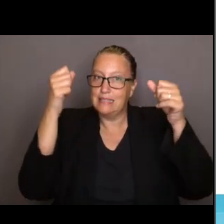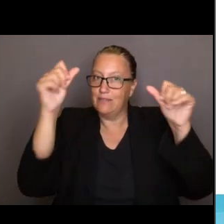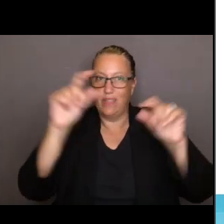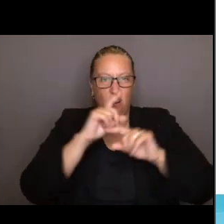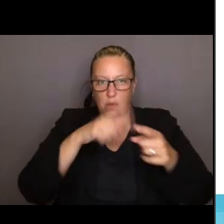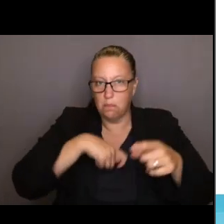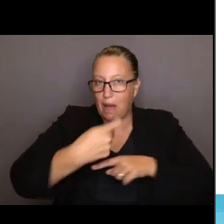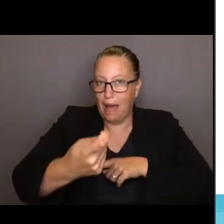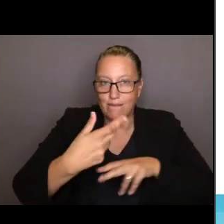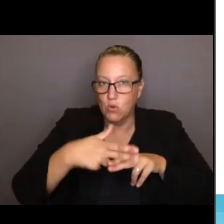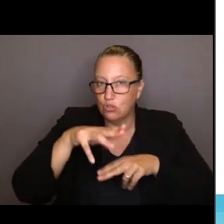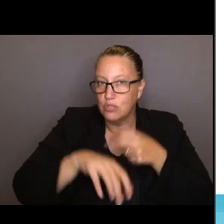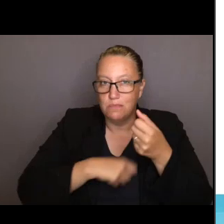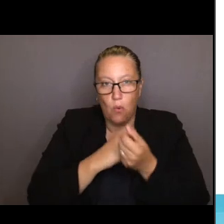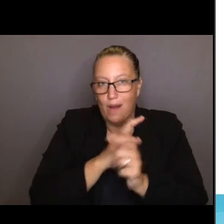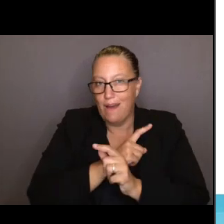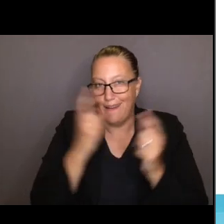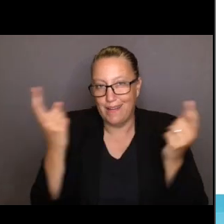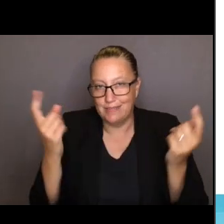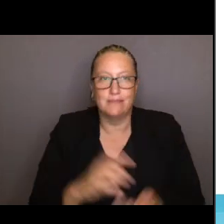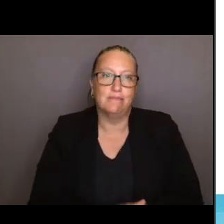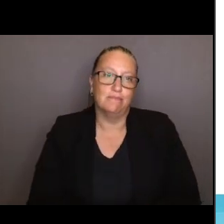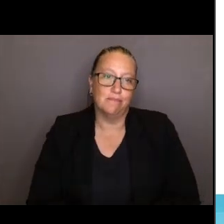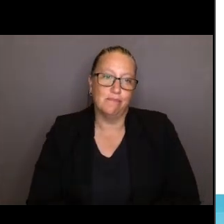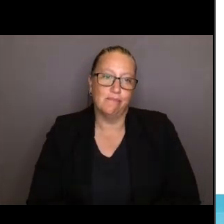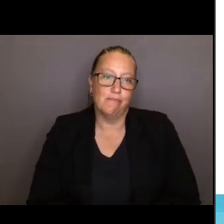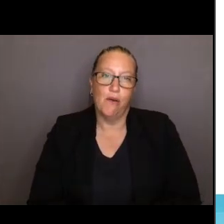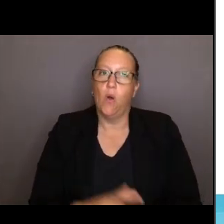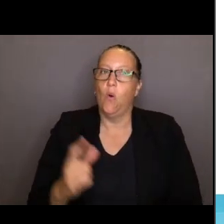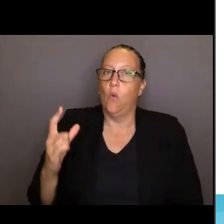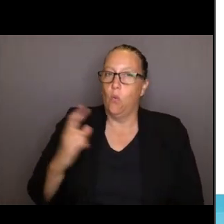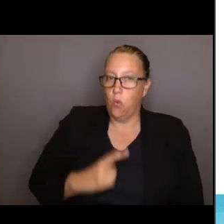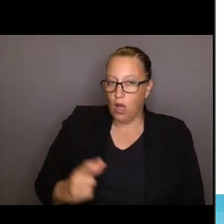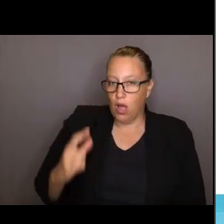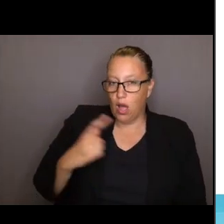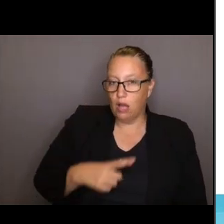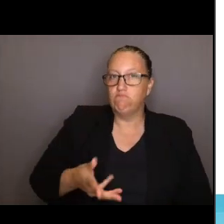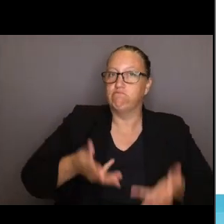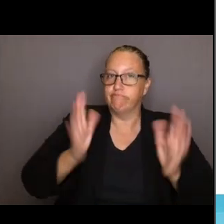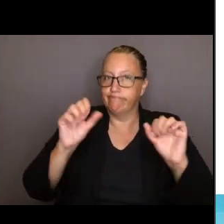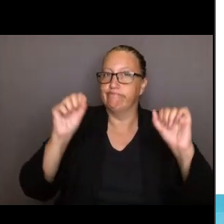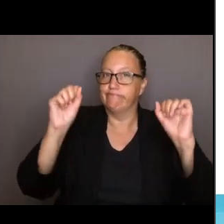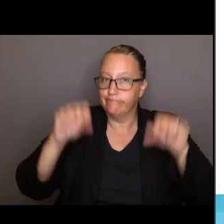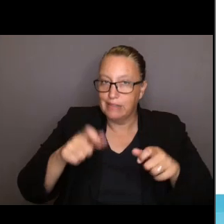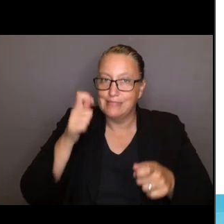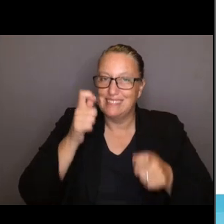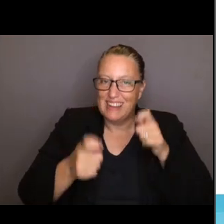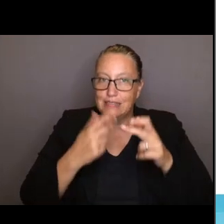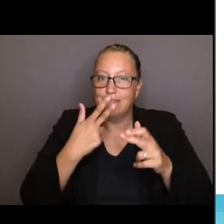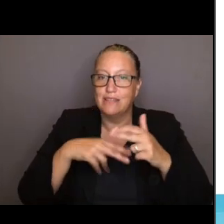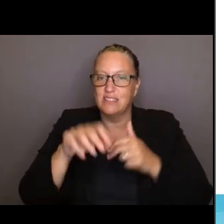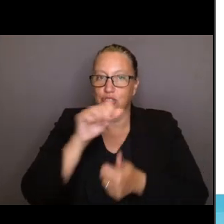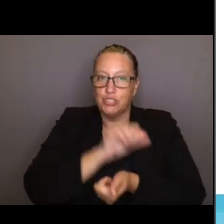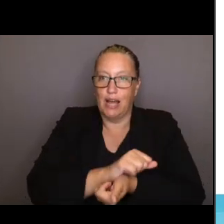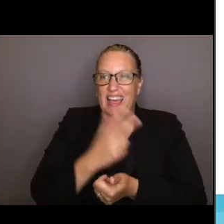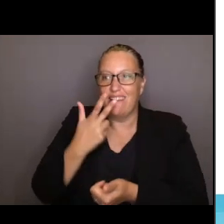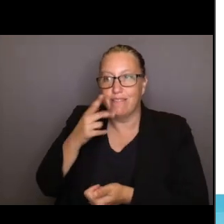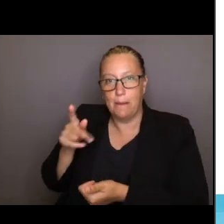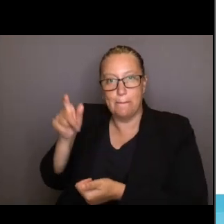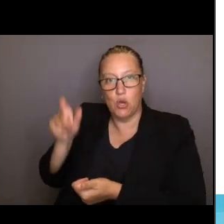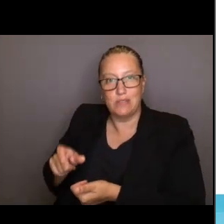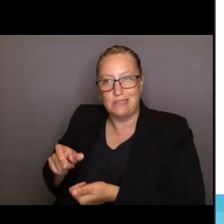to pay child support anyway. And then the reason why we would if it excludes another person, is